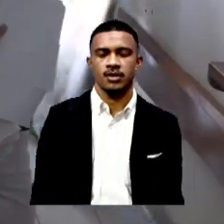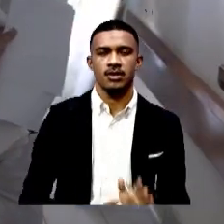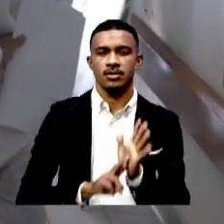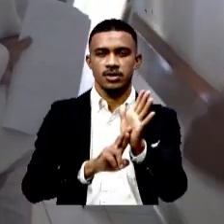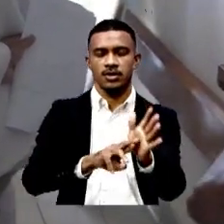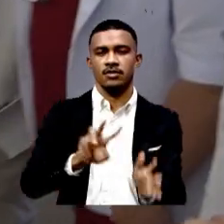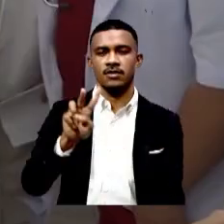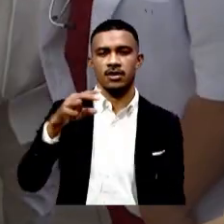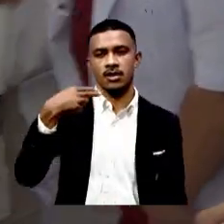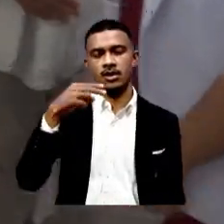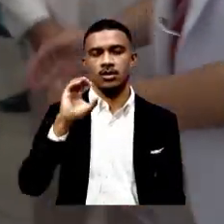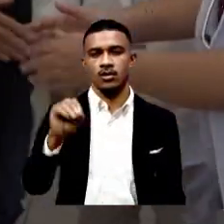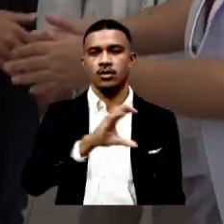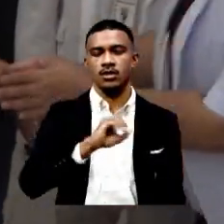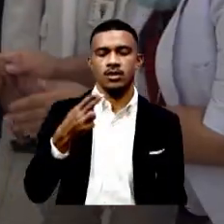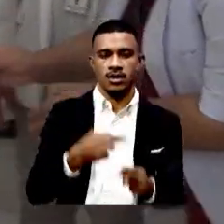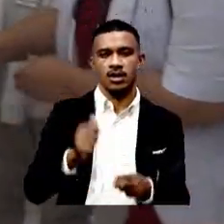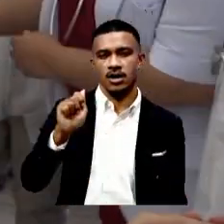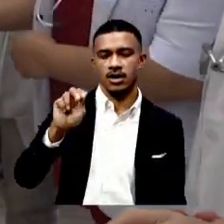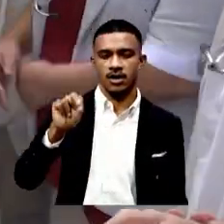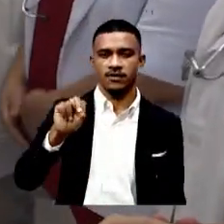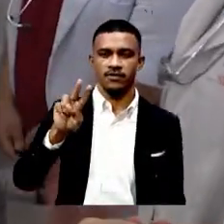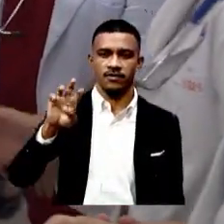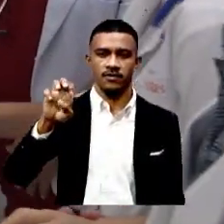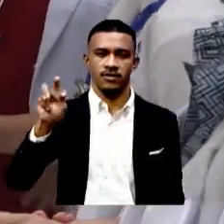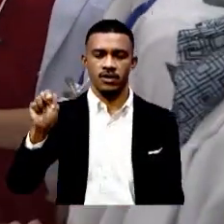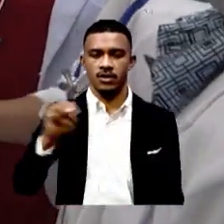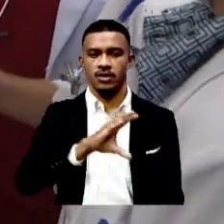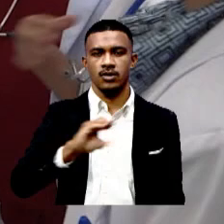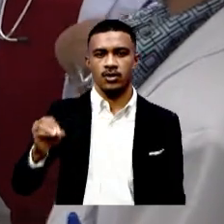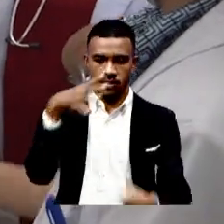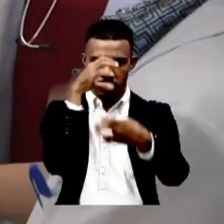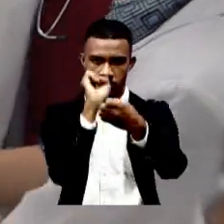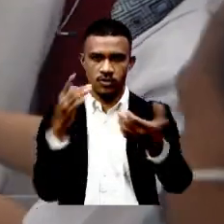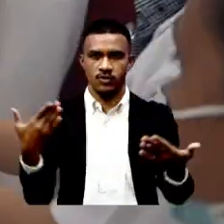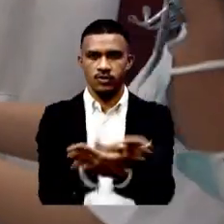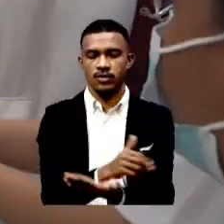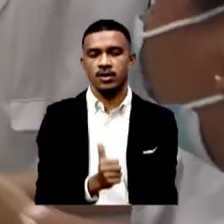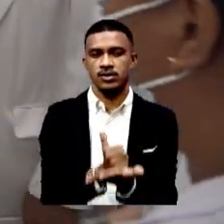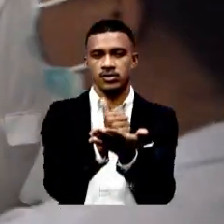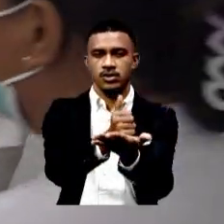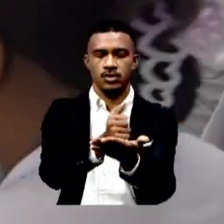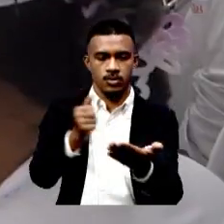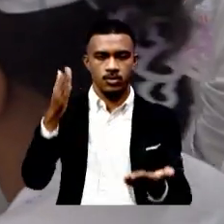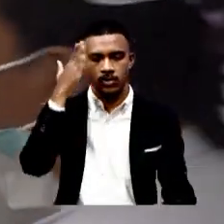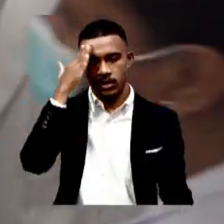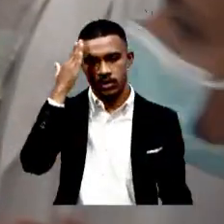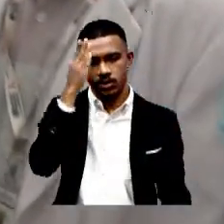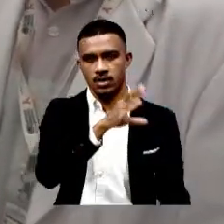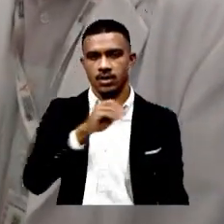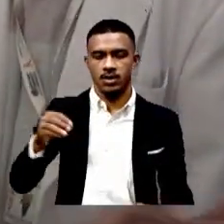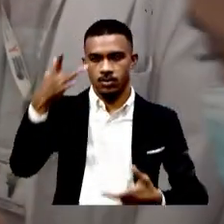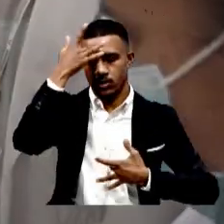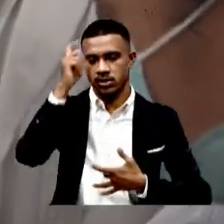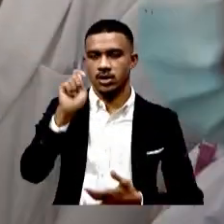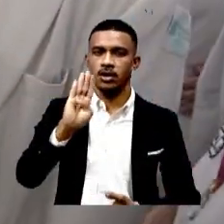WHO Timor-Leste, Arvin Matur Hateteng, o laboratório Fone, se ajuda a detectar resistência em moro TB e a paciente TB